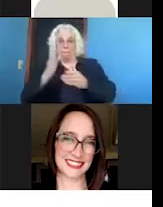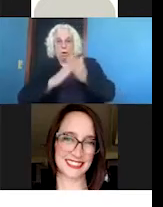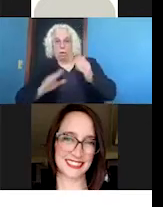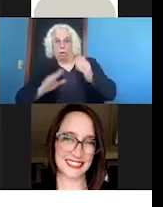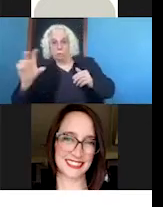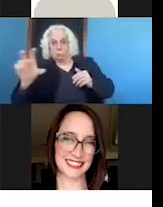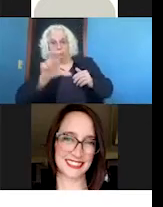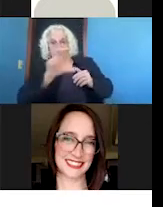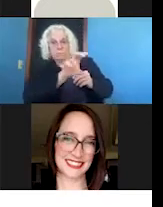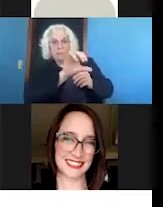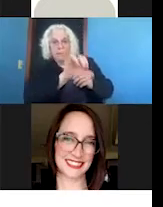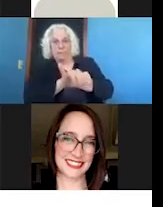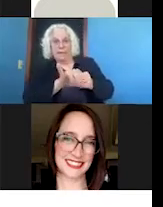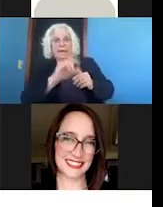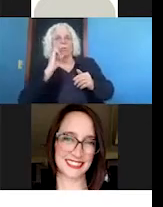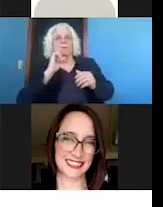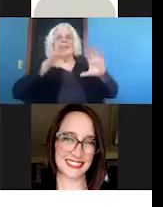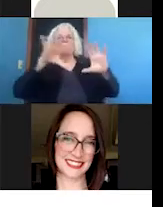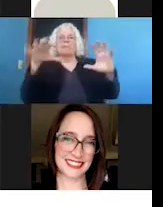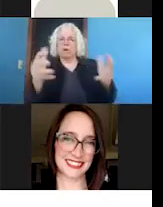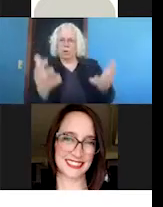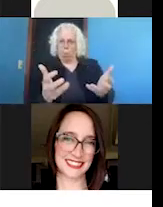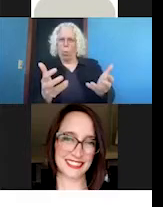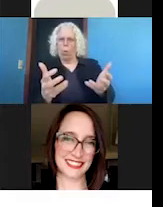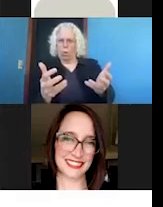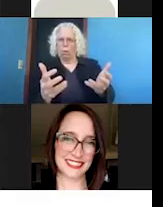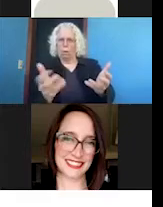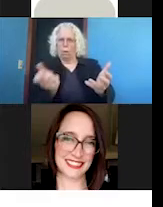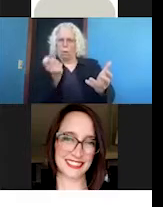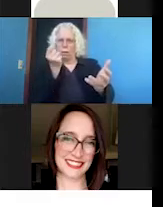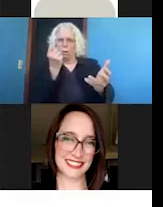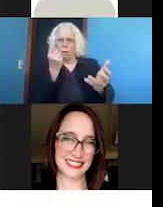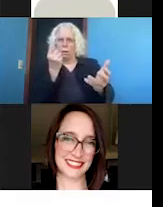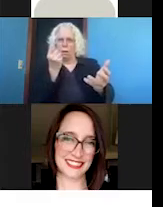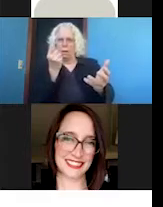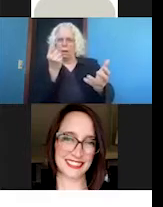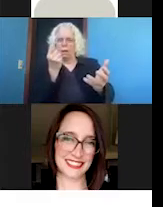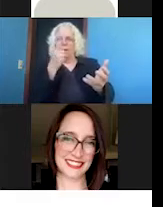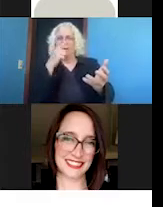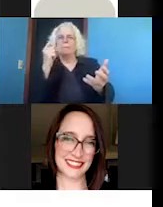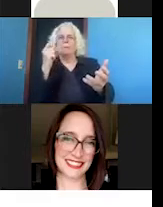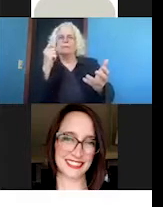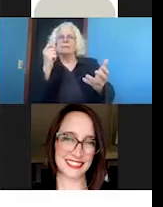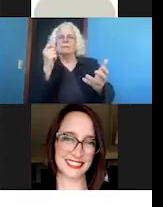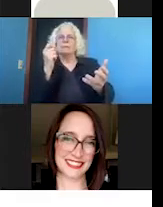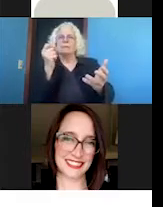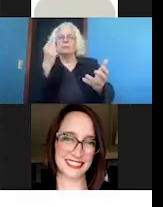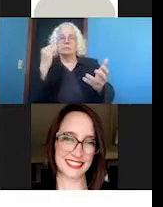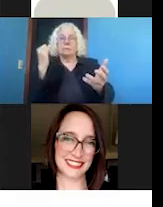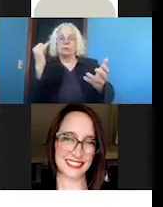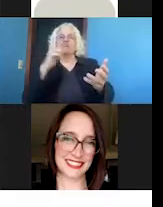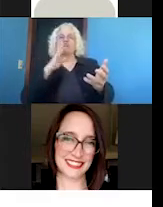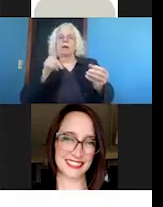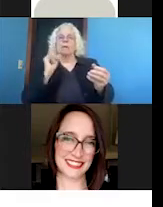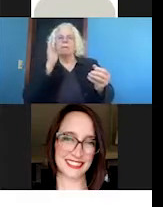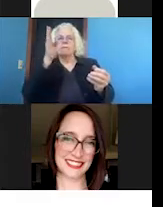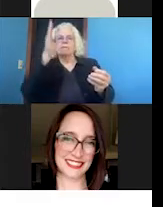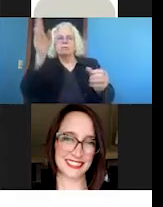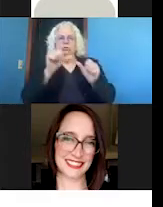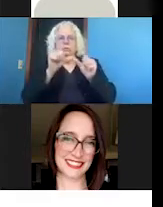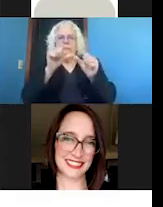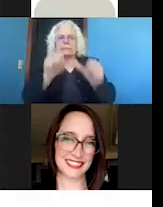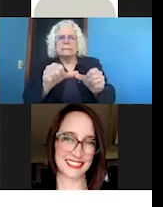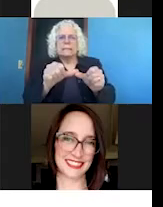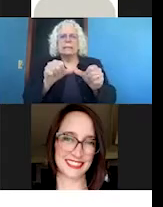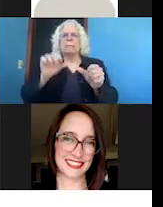are thinking about the whole in that context. And that might get to some of the pieces around the further sustainability, or I like the way Marcus